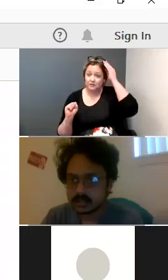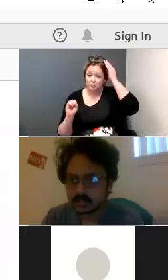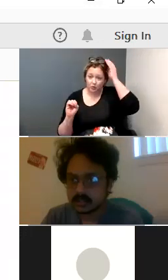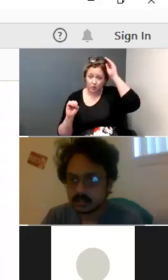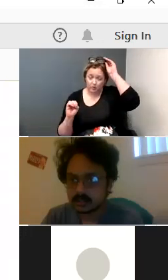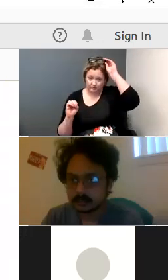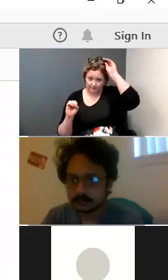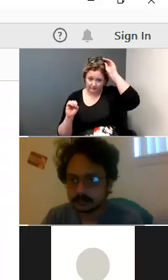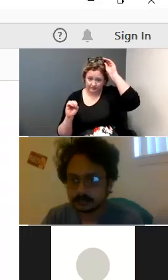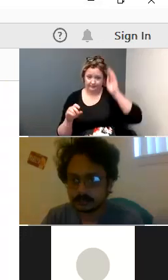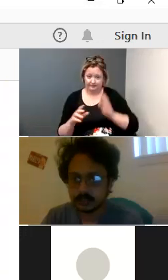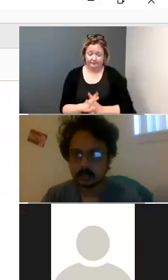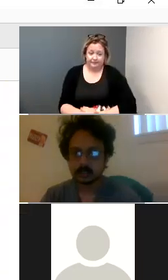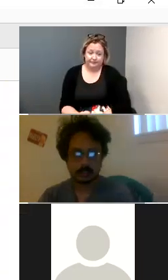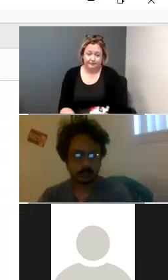Let's see.